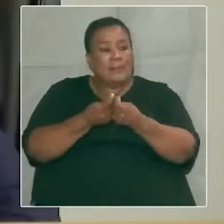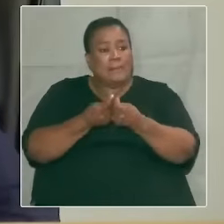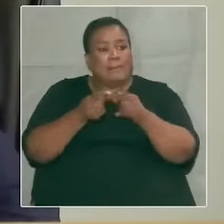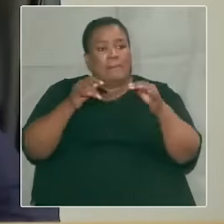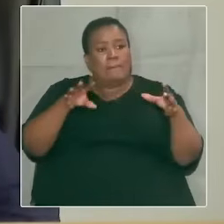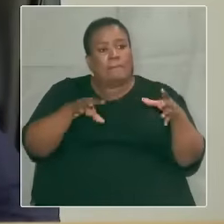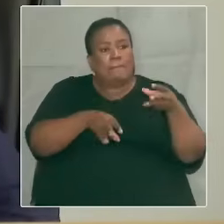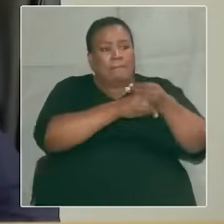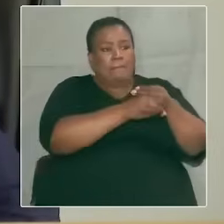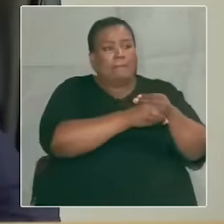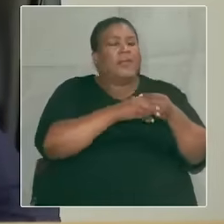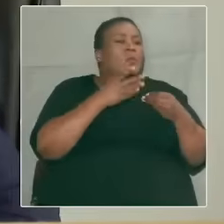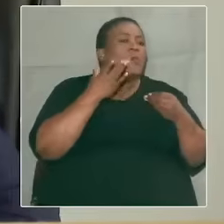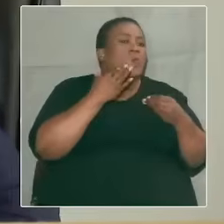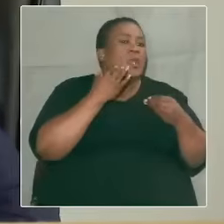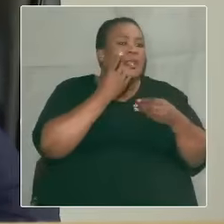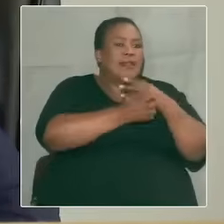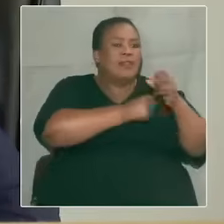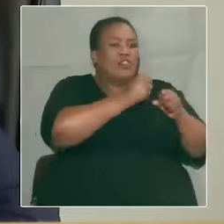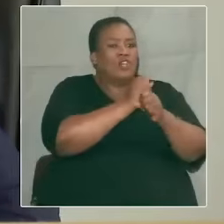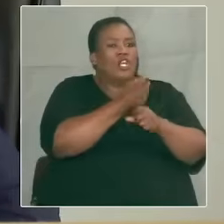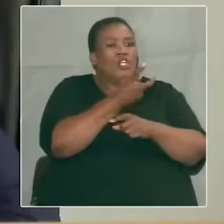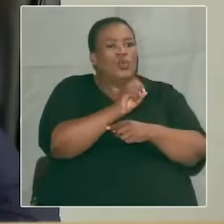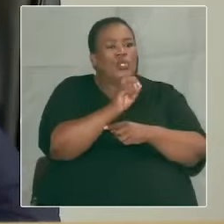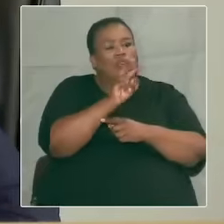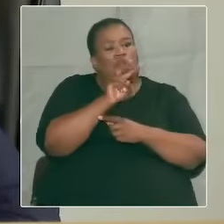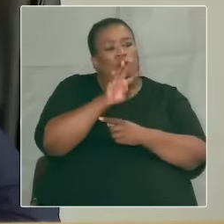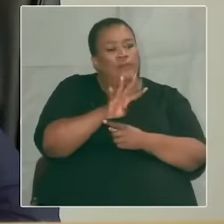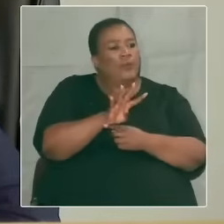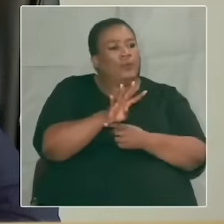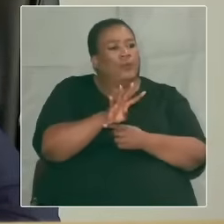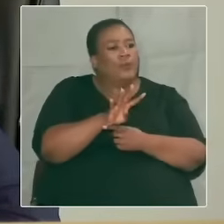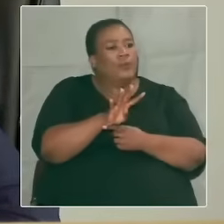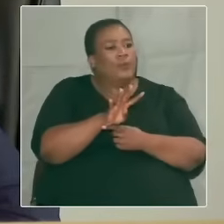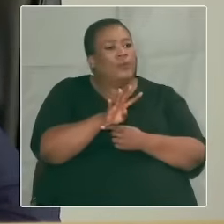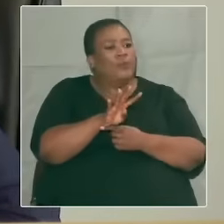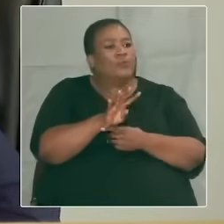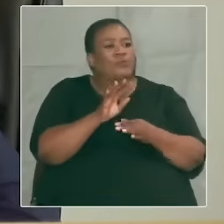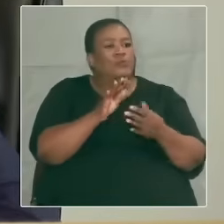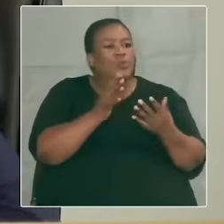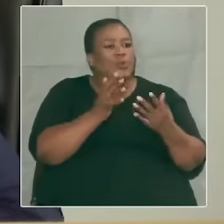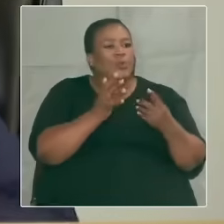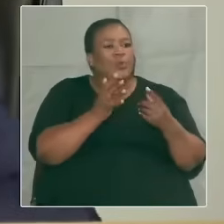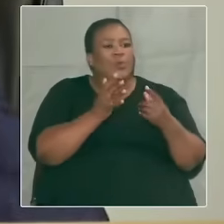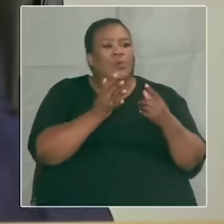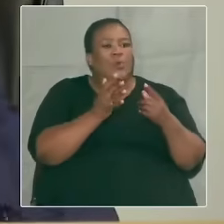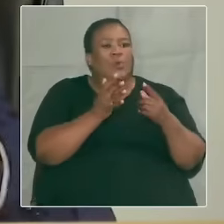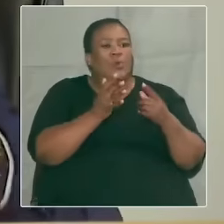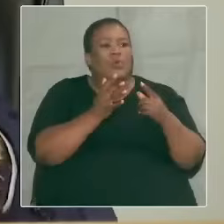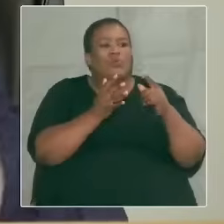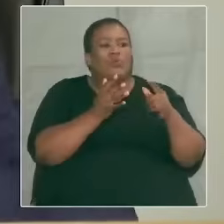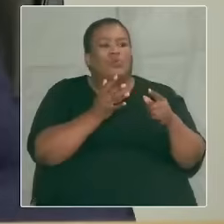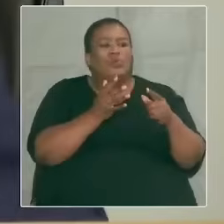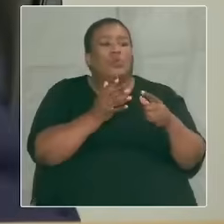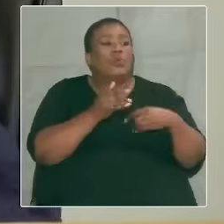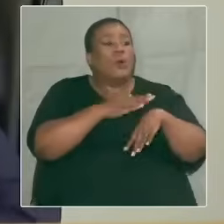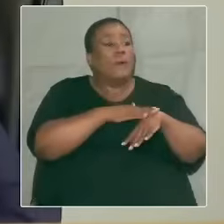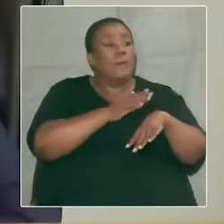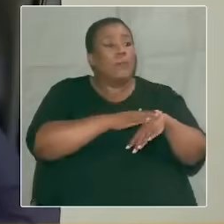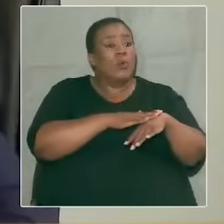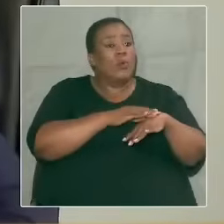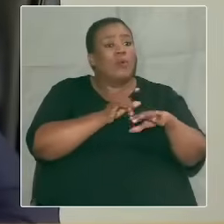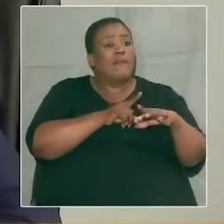in 2024. So there couldn't have been more move in terms